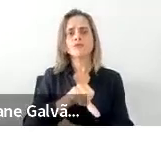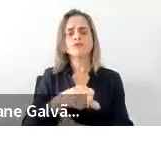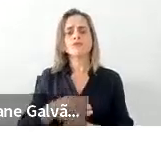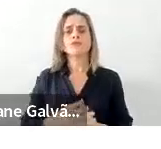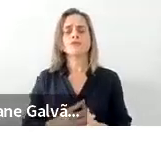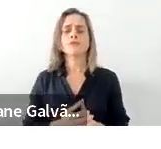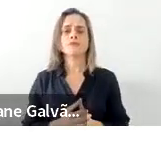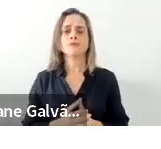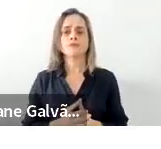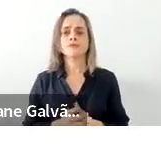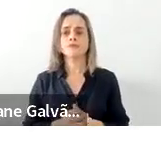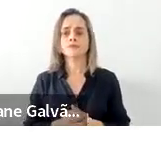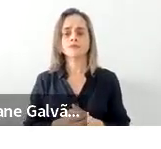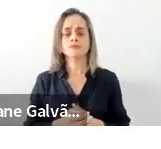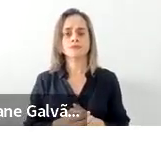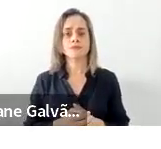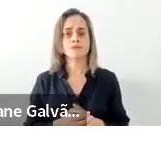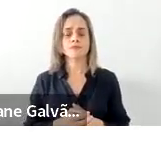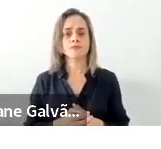It was